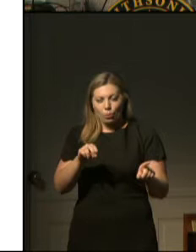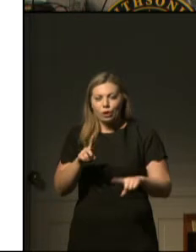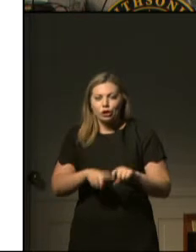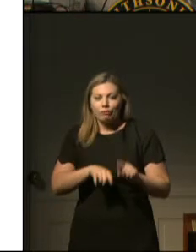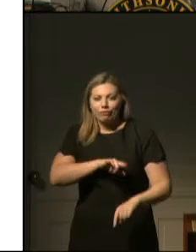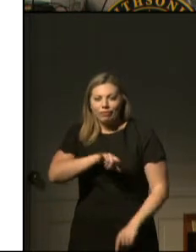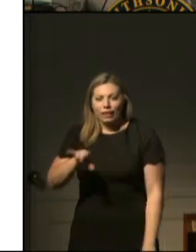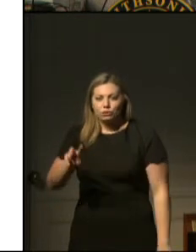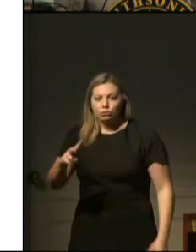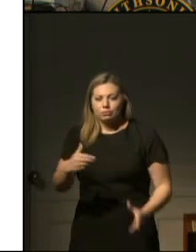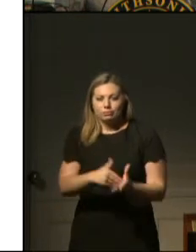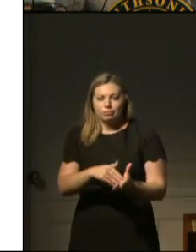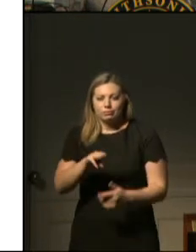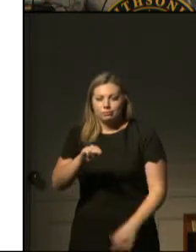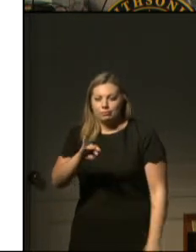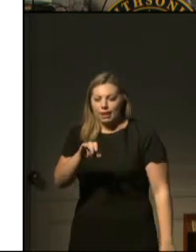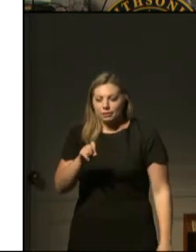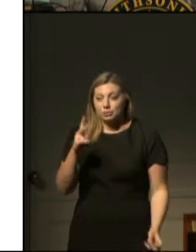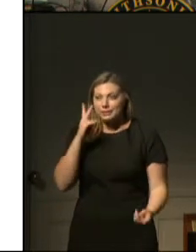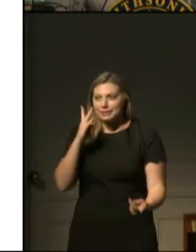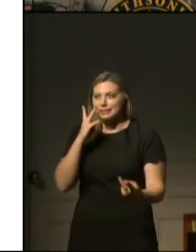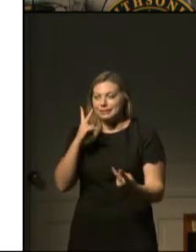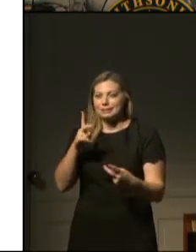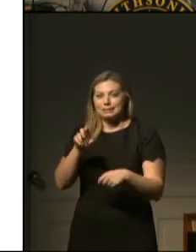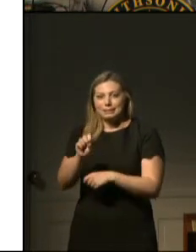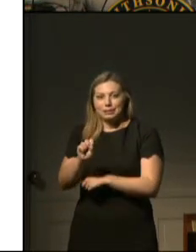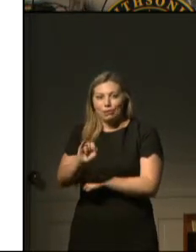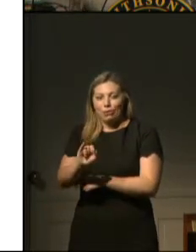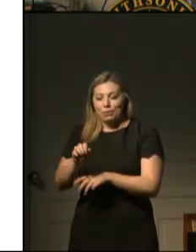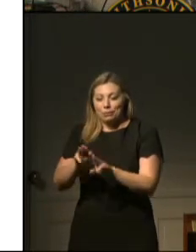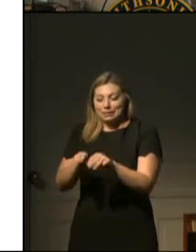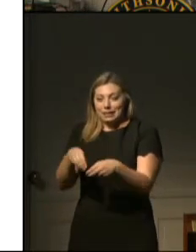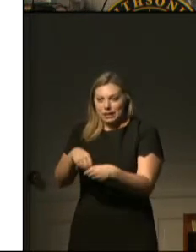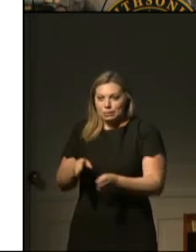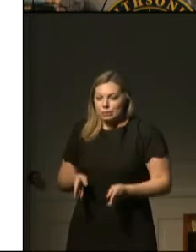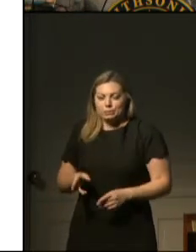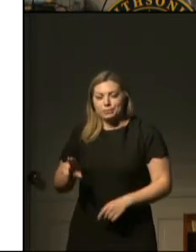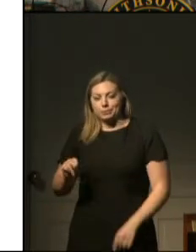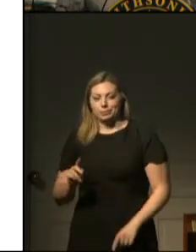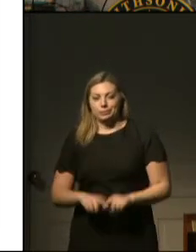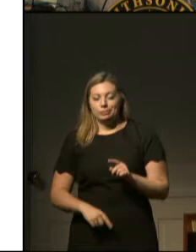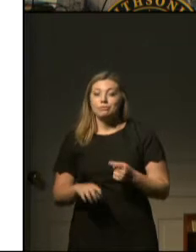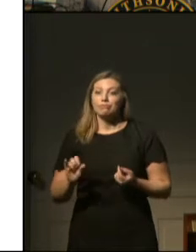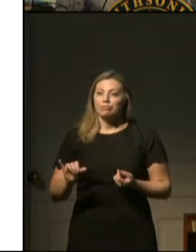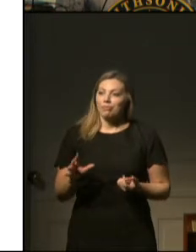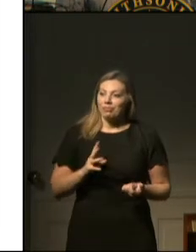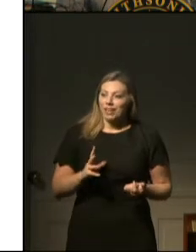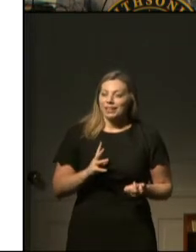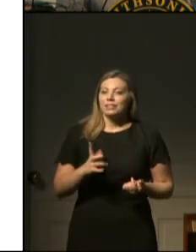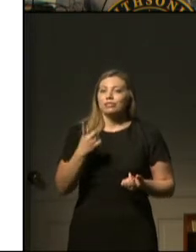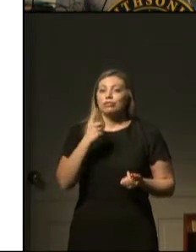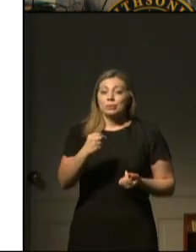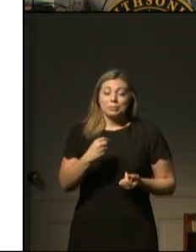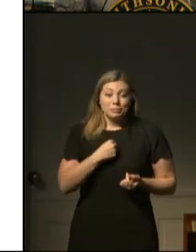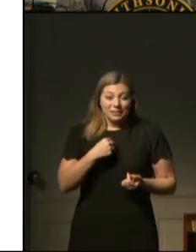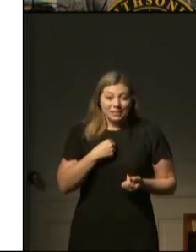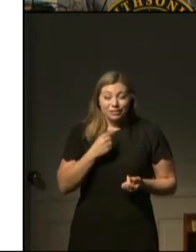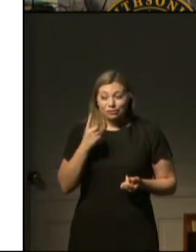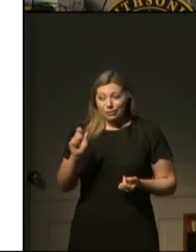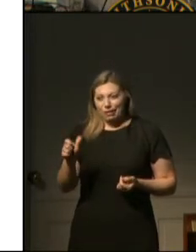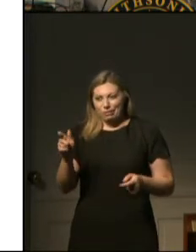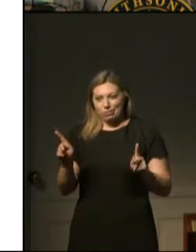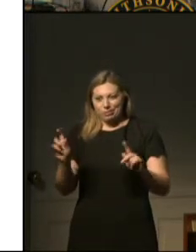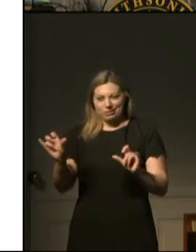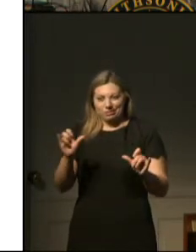2,000 miles to see a Smithsonian museum in person, so for me and others